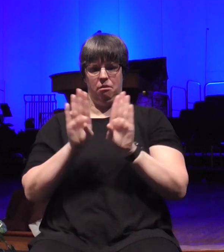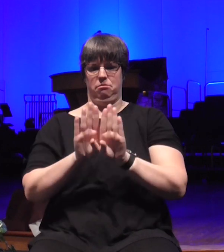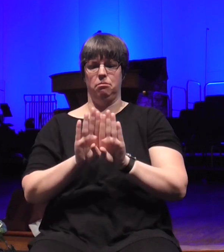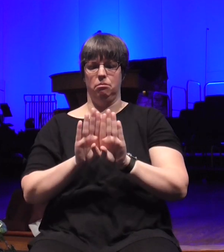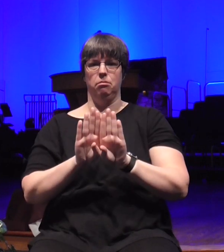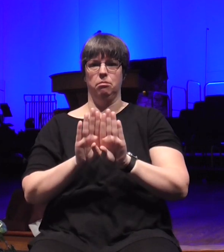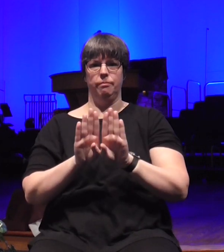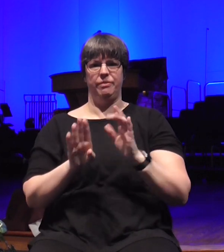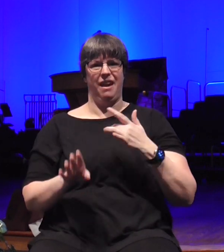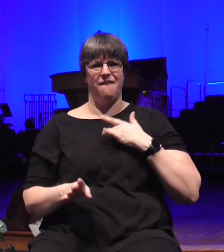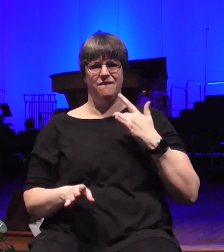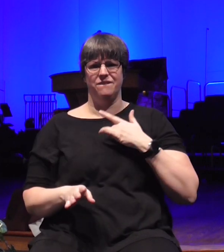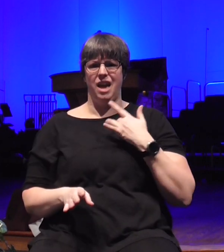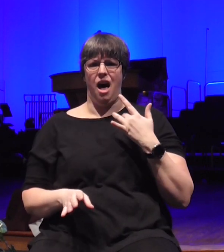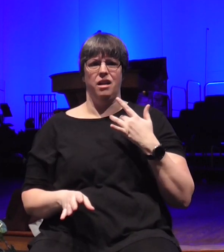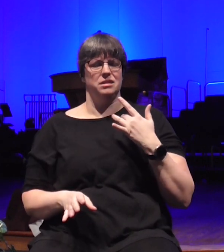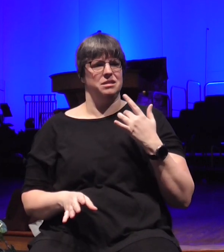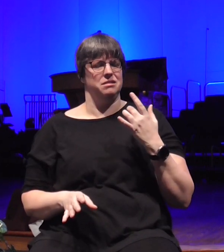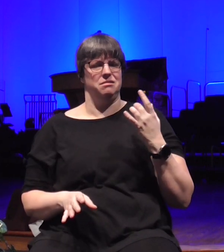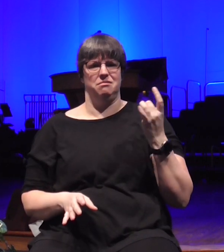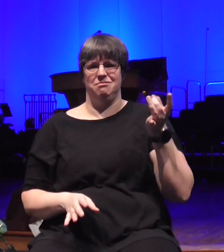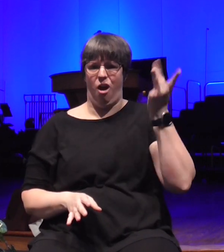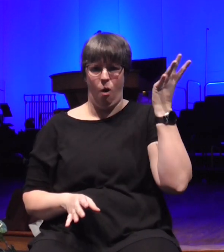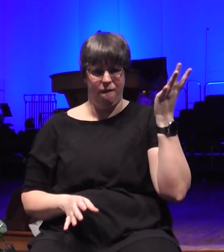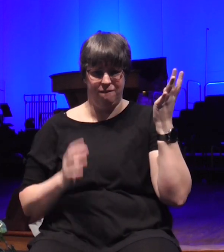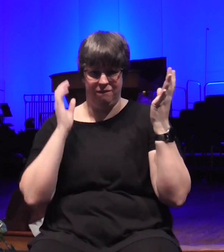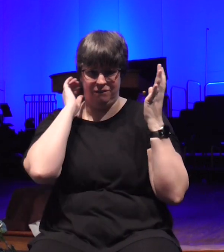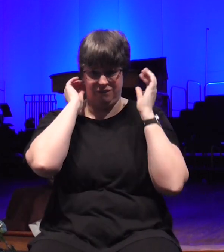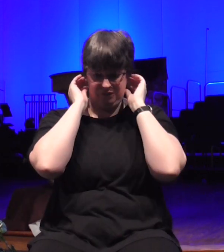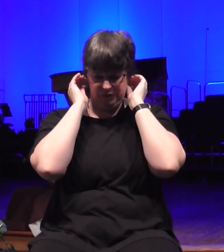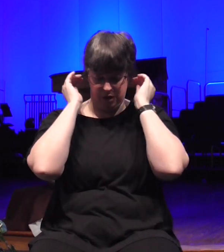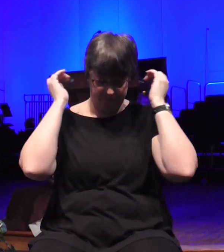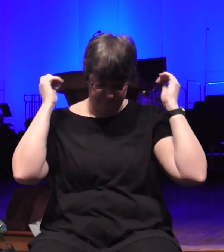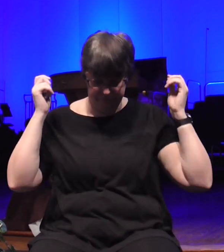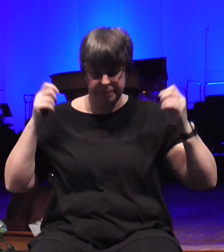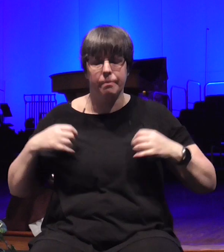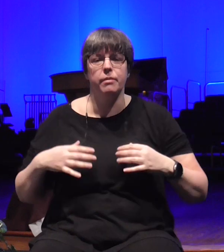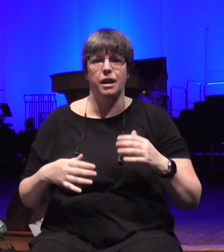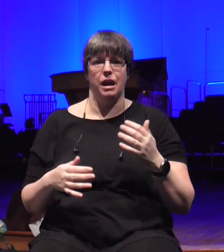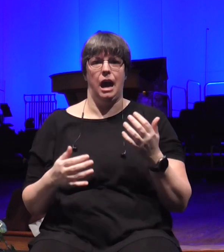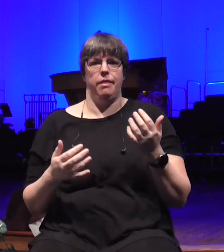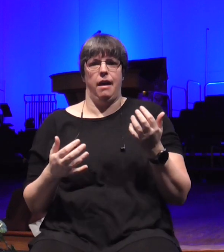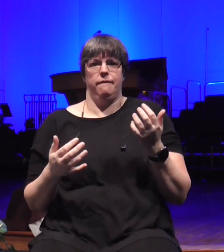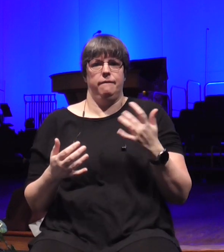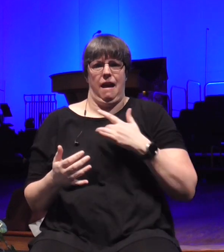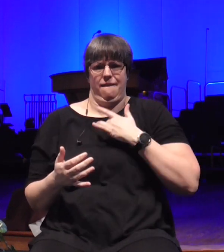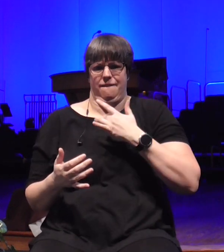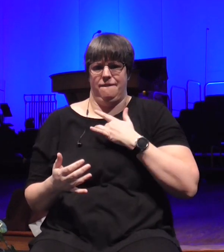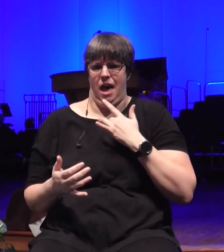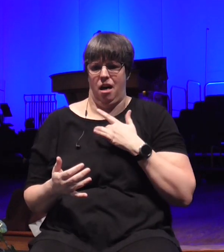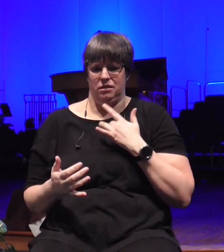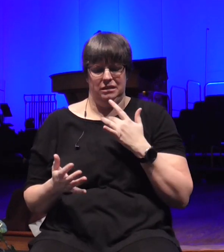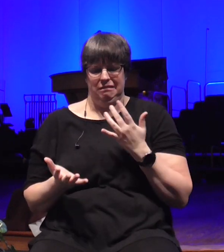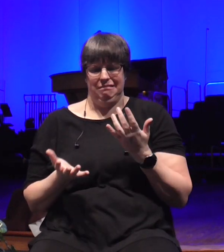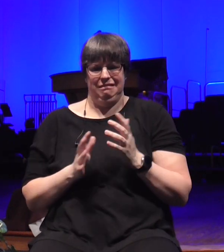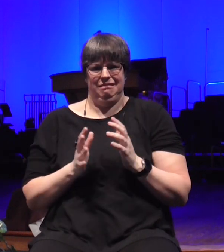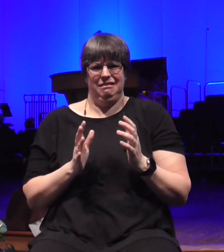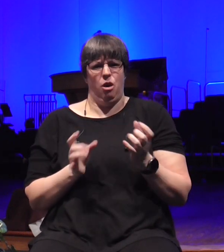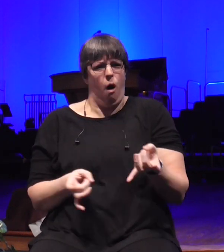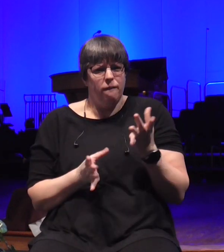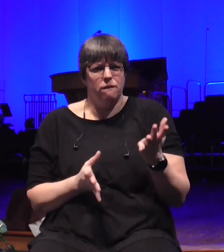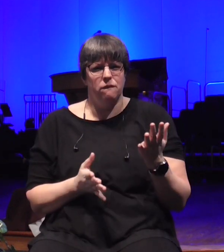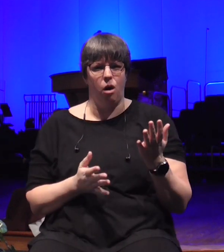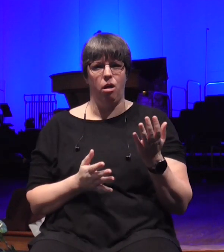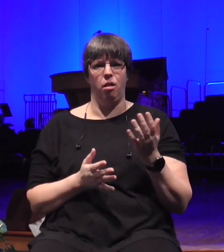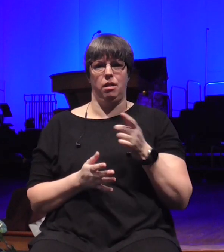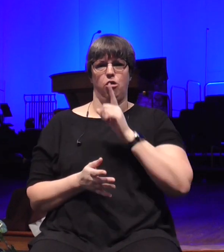time felt like a terrible betrayal, searing me with pain to the core of my being. And I'll just help him understand that